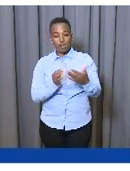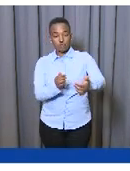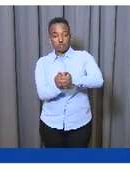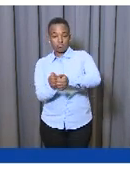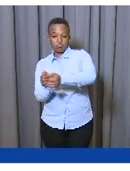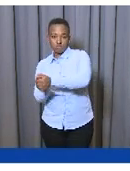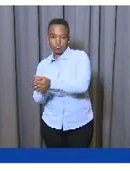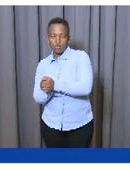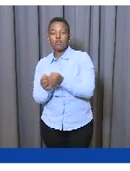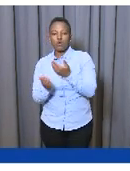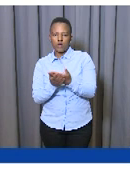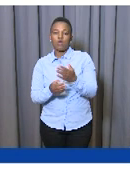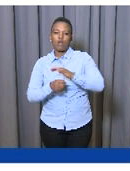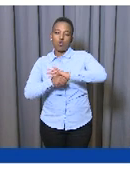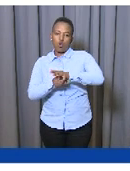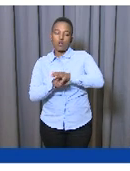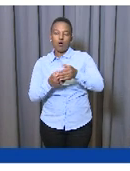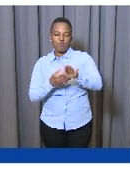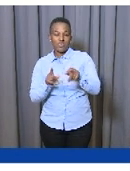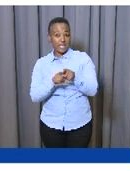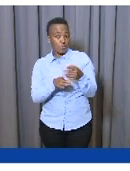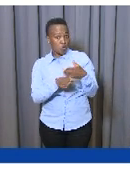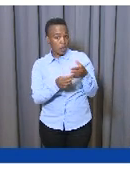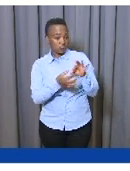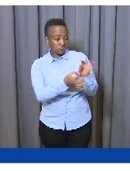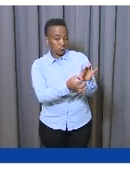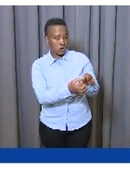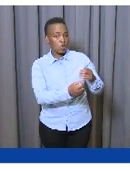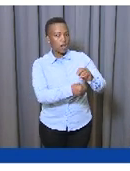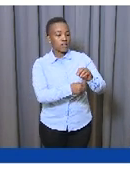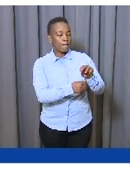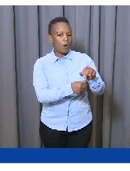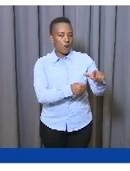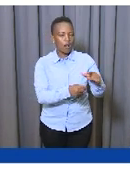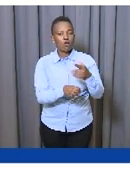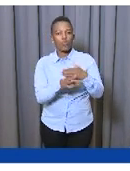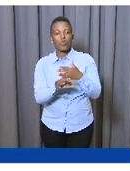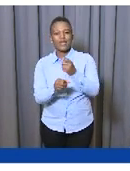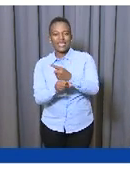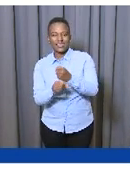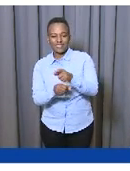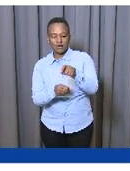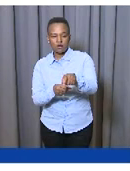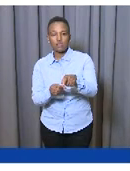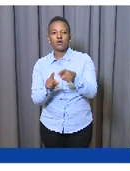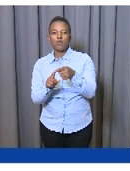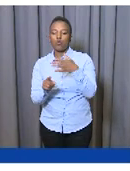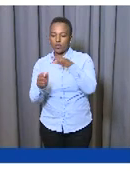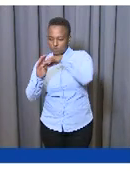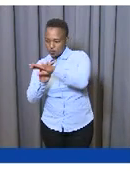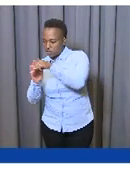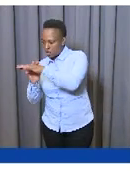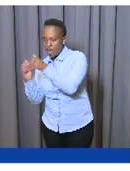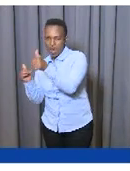are working with the malls, the way we are working with the taxi industry. We want to go to other sectors of the economy. We are going to